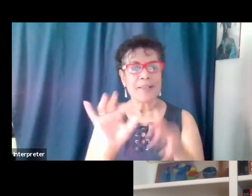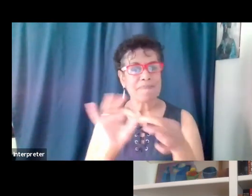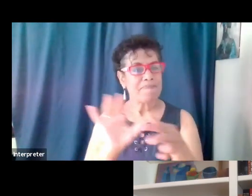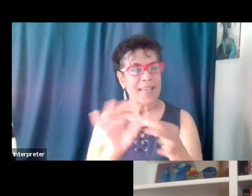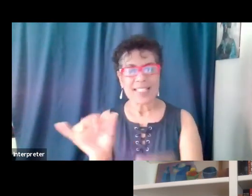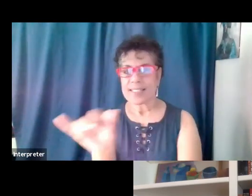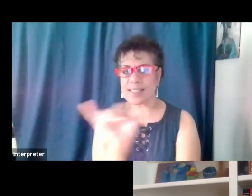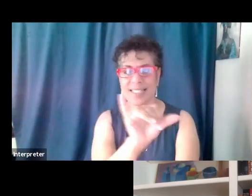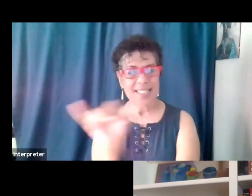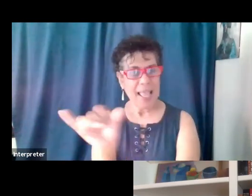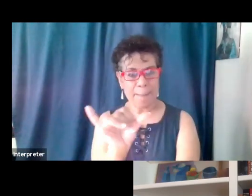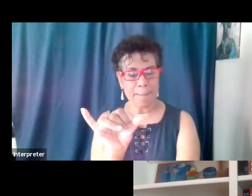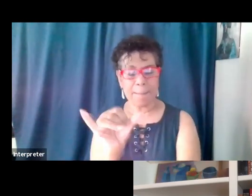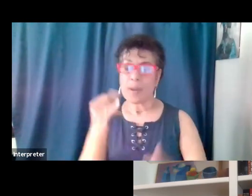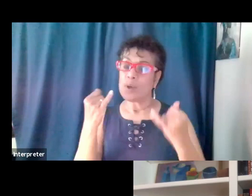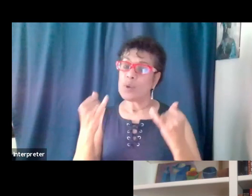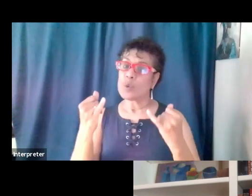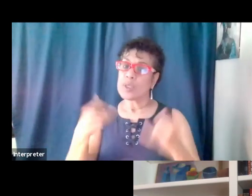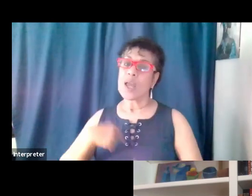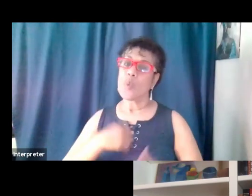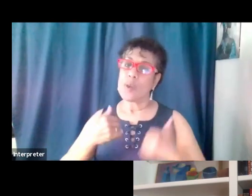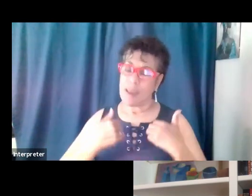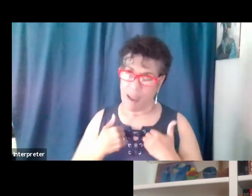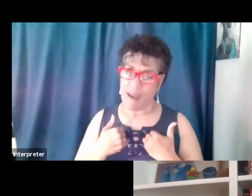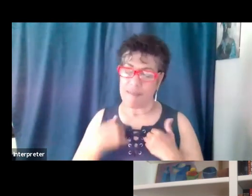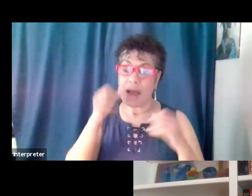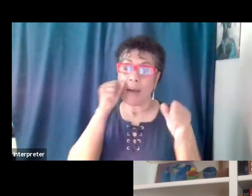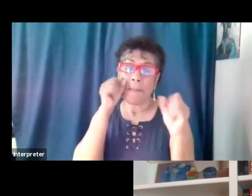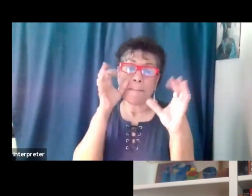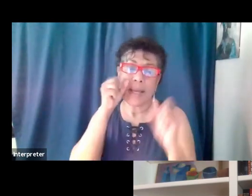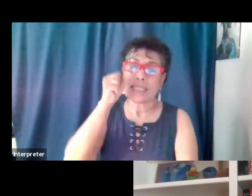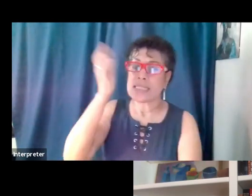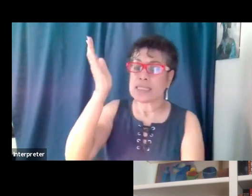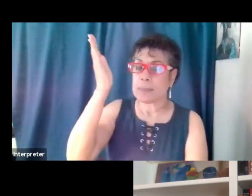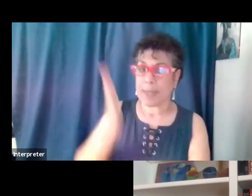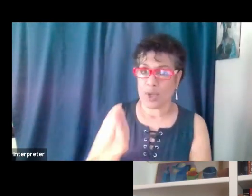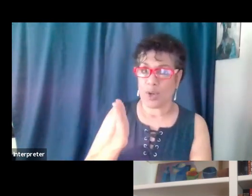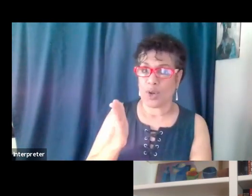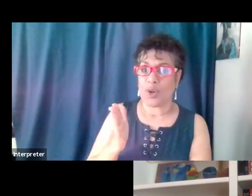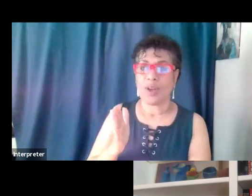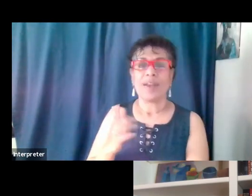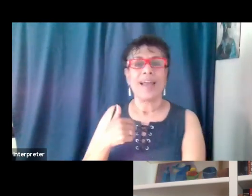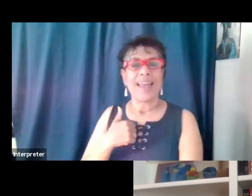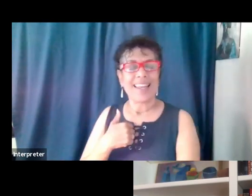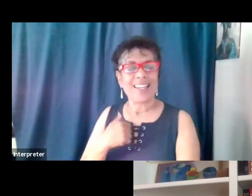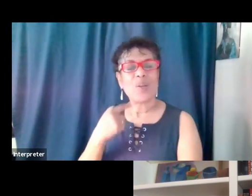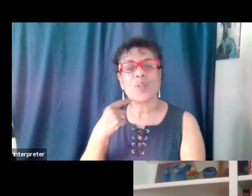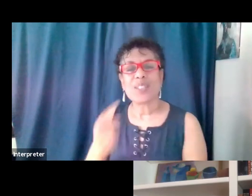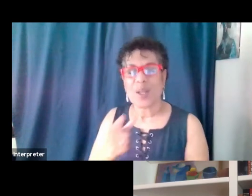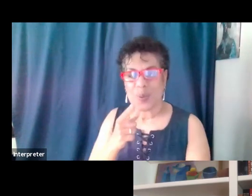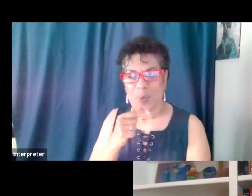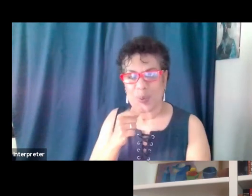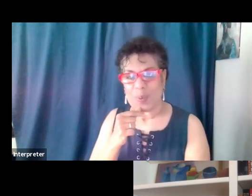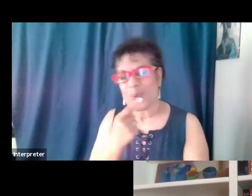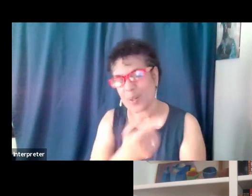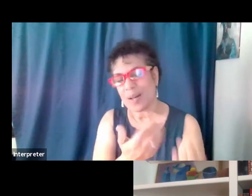speaker. And today we have another amazing speaker, and I'm going to let you fill us in on who we've got next.